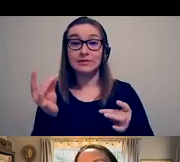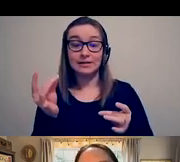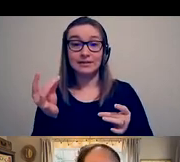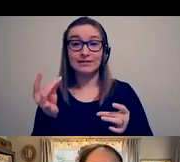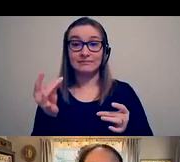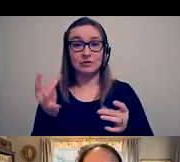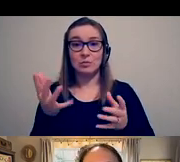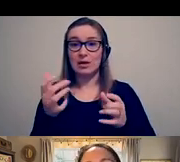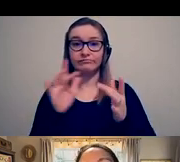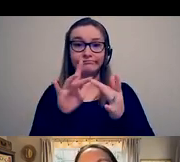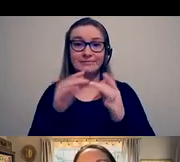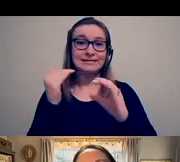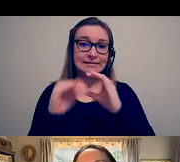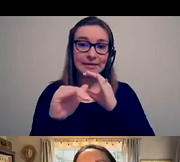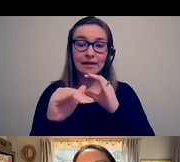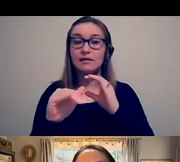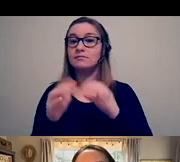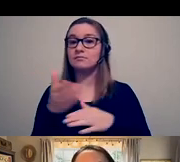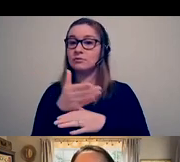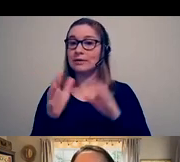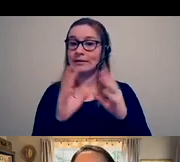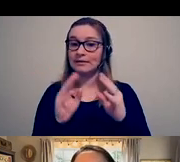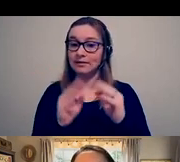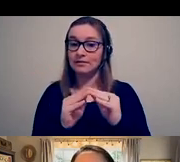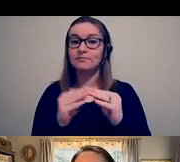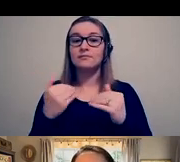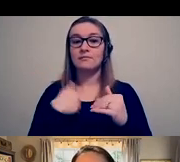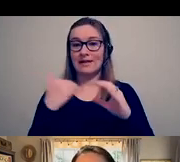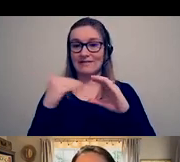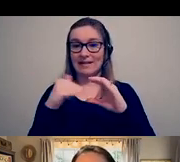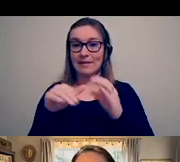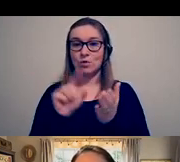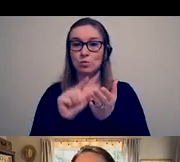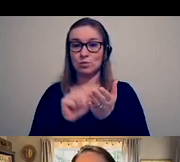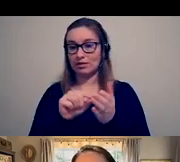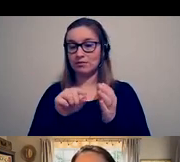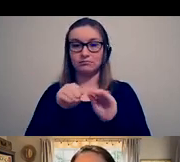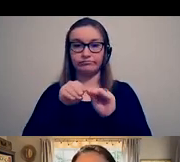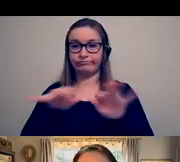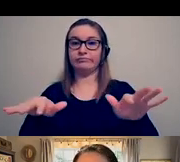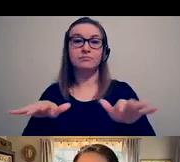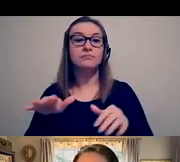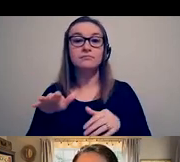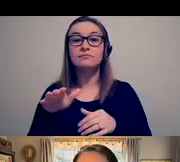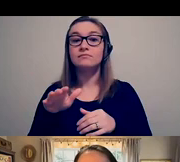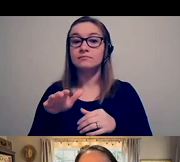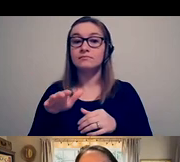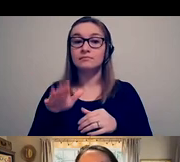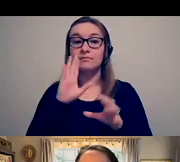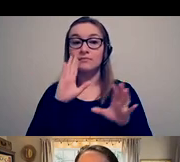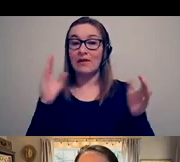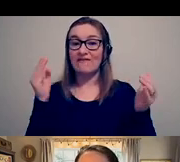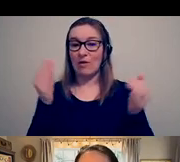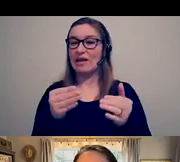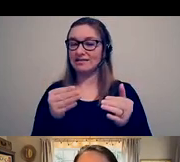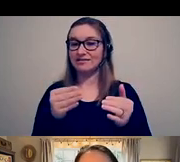emails in between meetups, we have an email newsletter that goes out bi-weekly. Our name for it is Focus State. So you